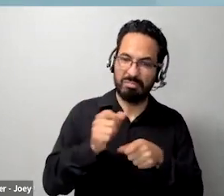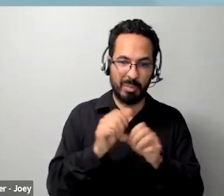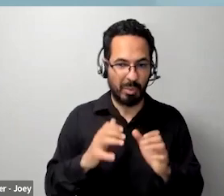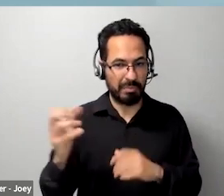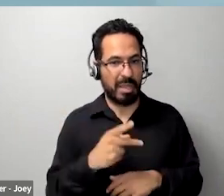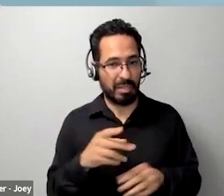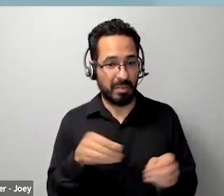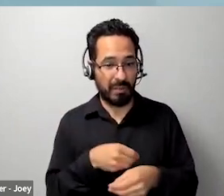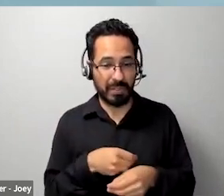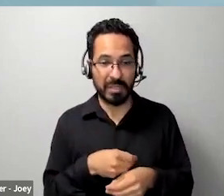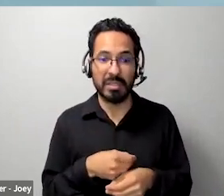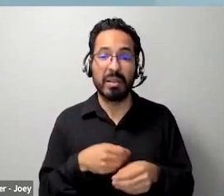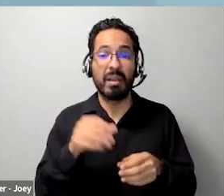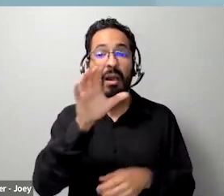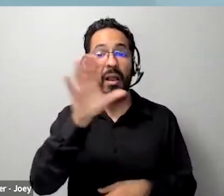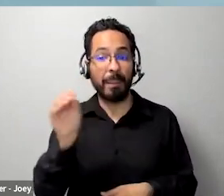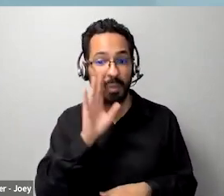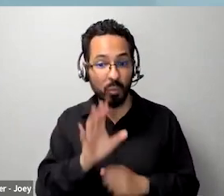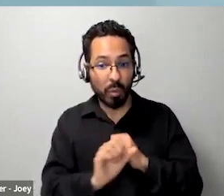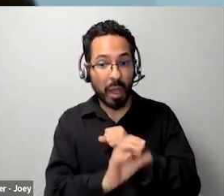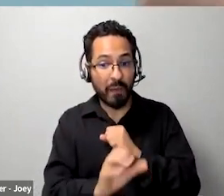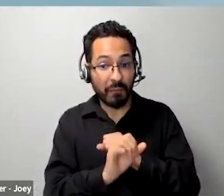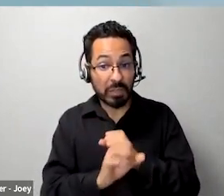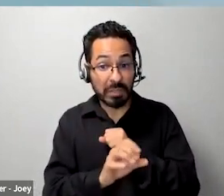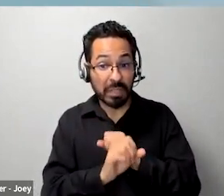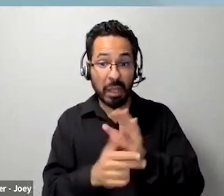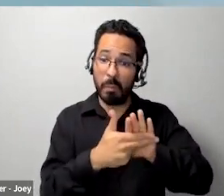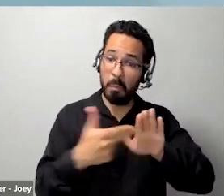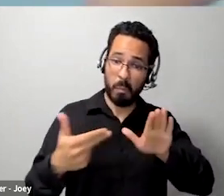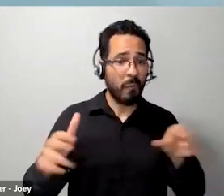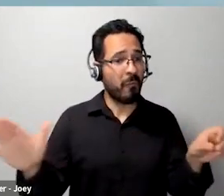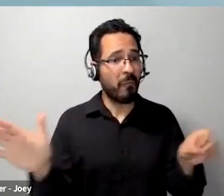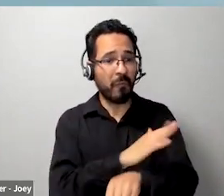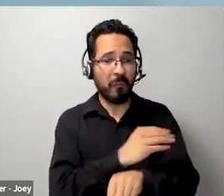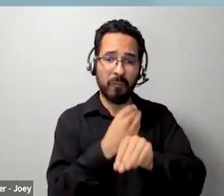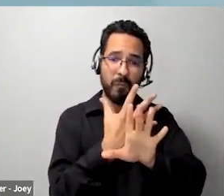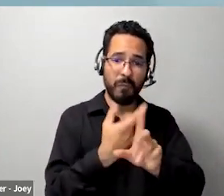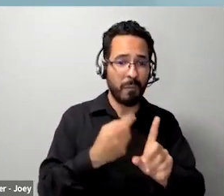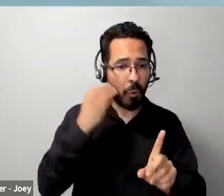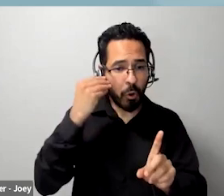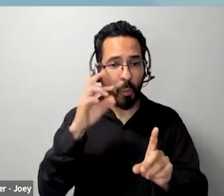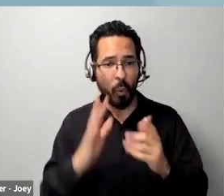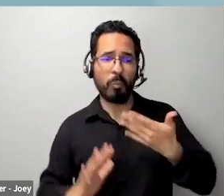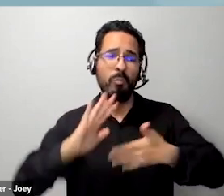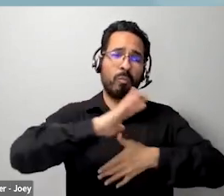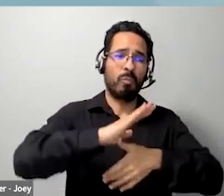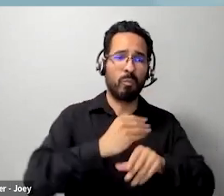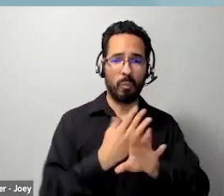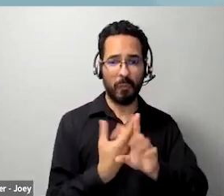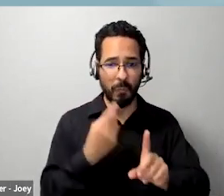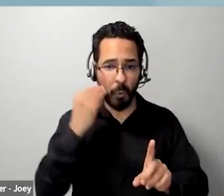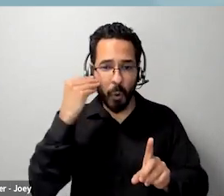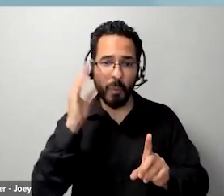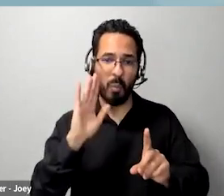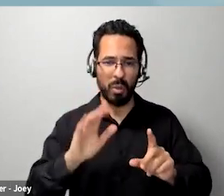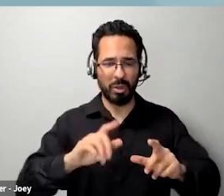of these companies will advertise that they are fully remote or remote first, and they put it in gigantic